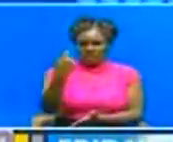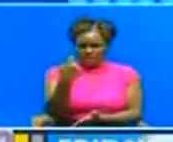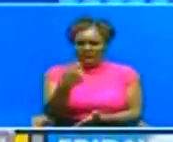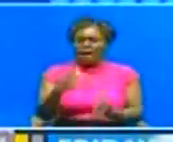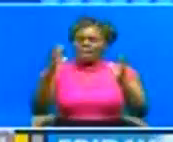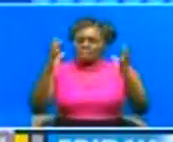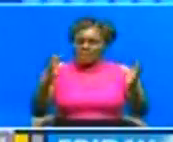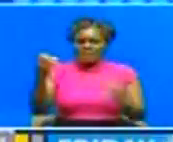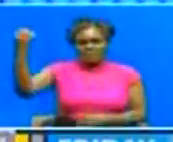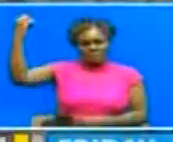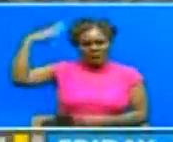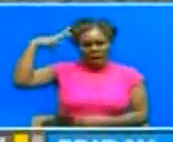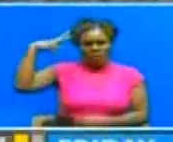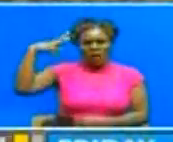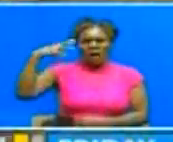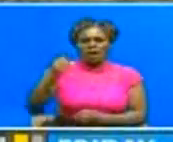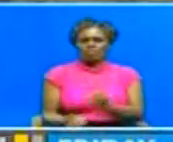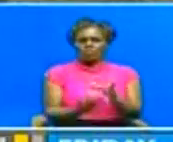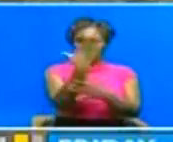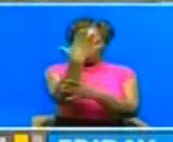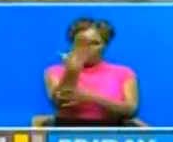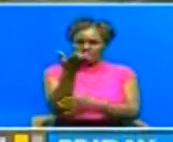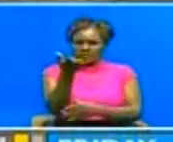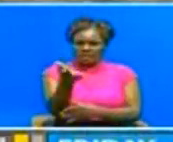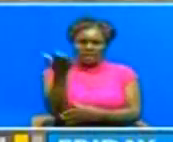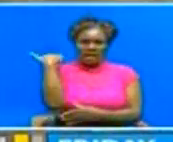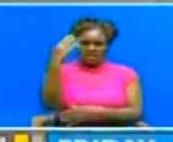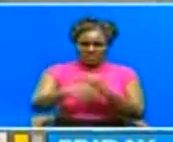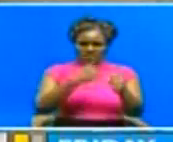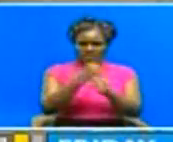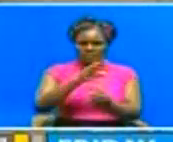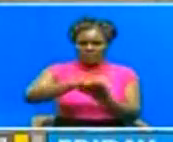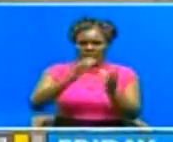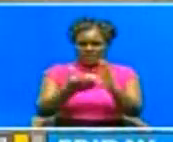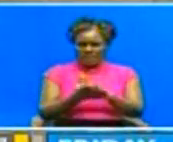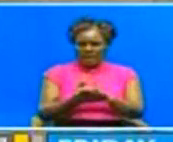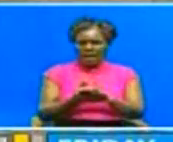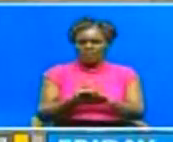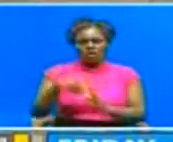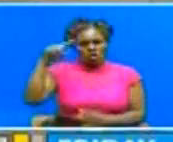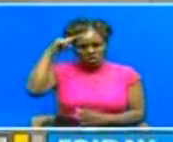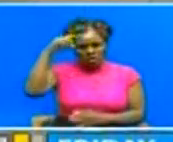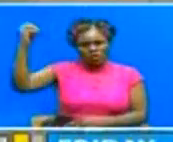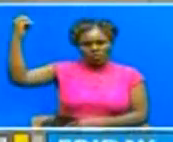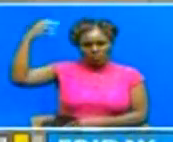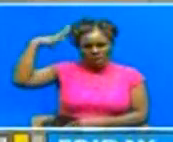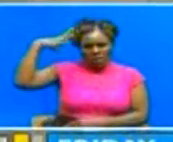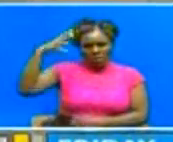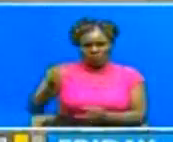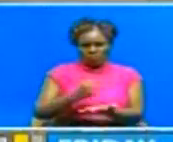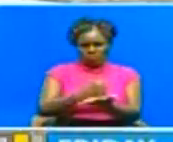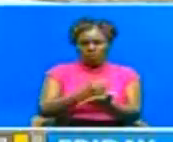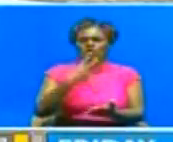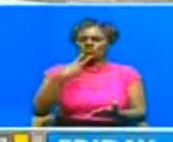major geothermal power producer. Geothermal peaked last year to become the main source of electricity following commissioning